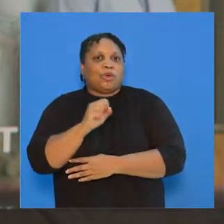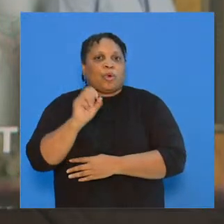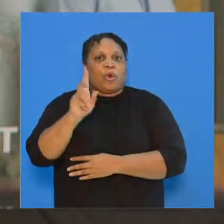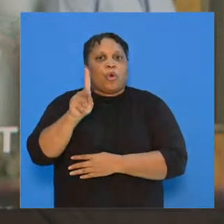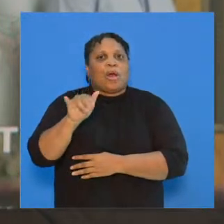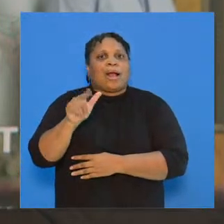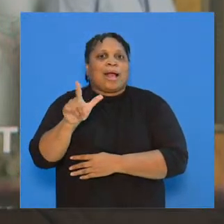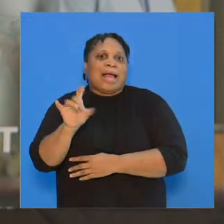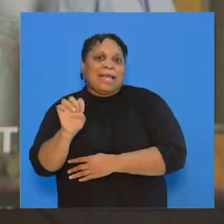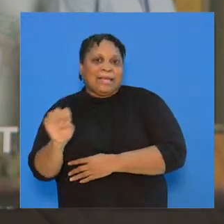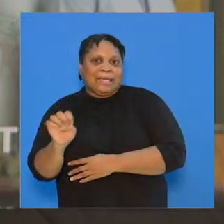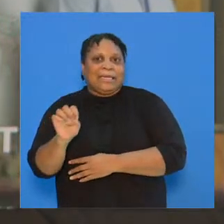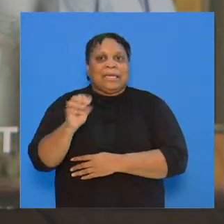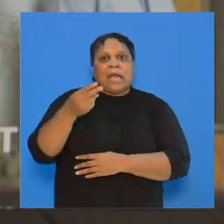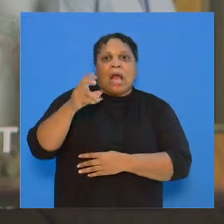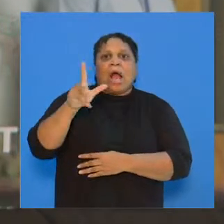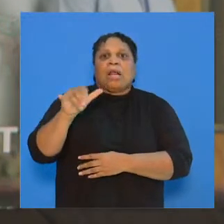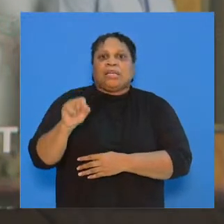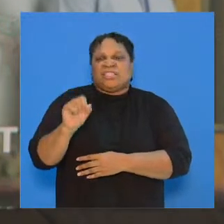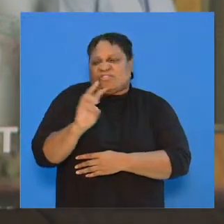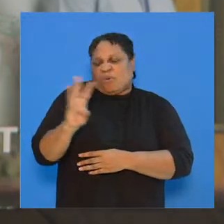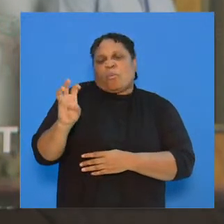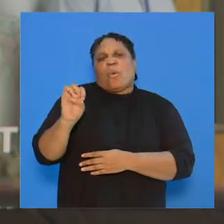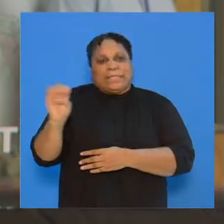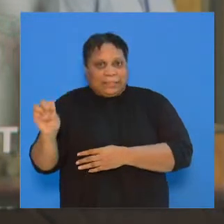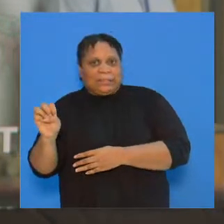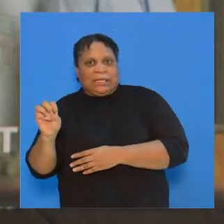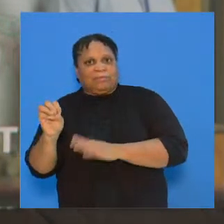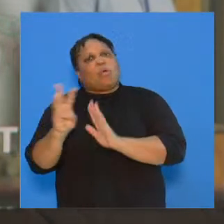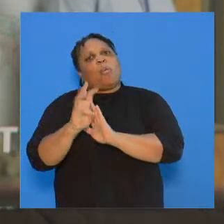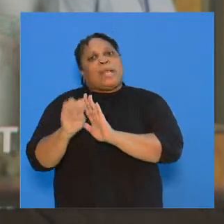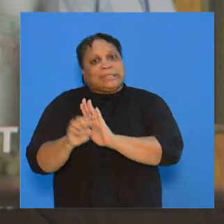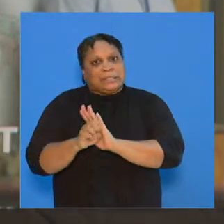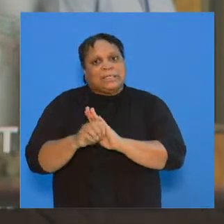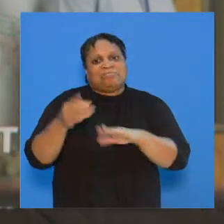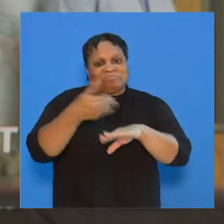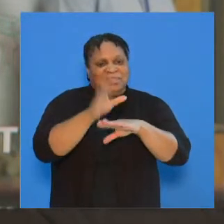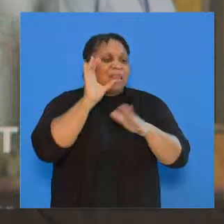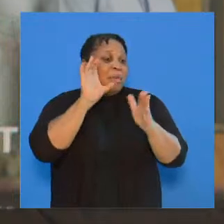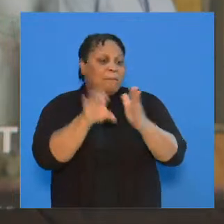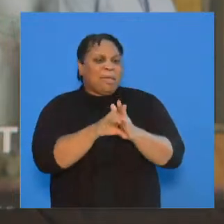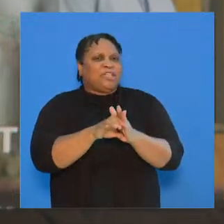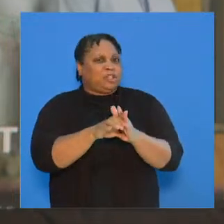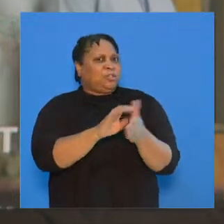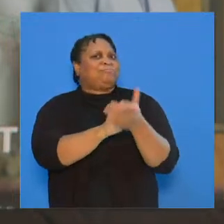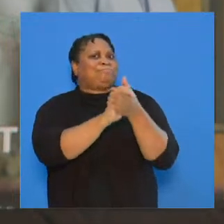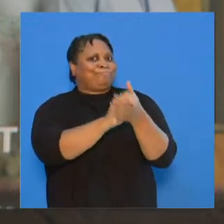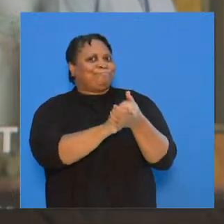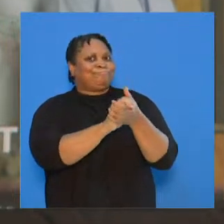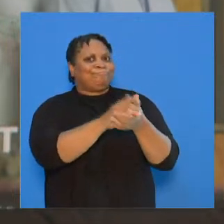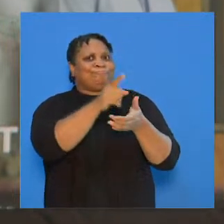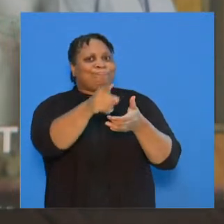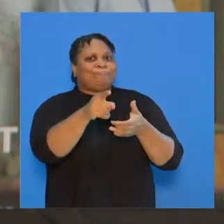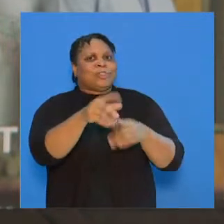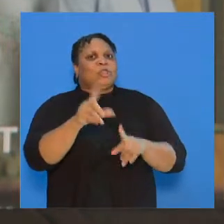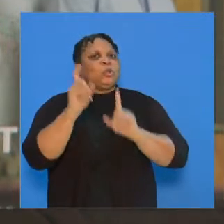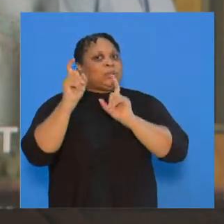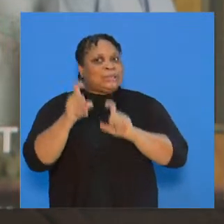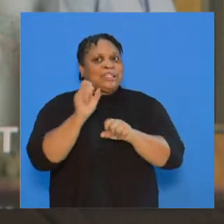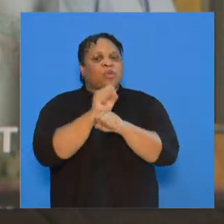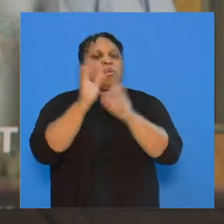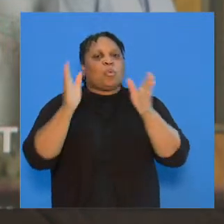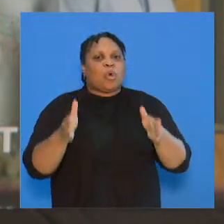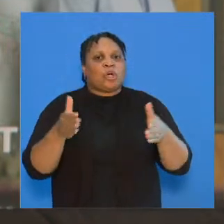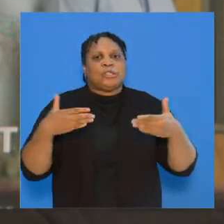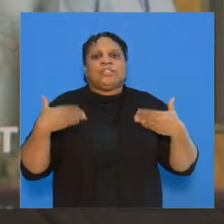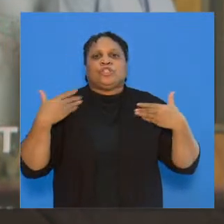of West Pembroke Primary School, who sent in a letter and drawing paying tribute to her parents, who are essential workers. The Youth